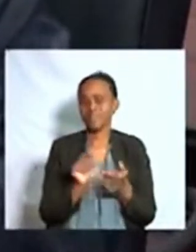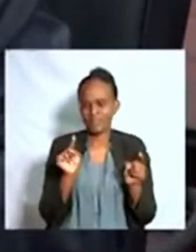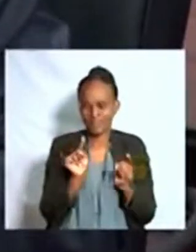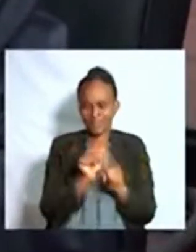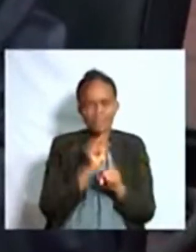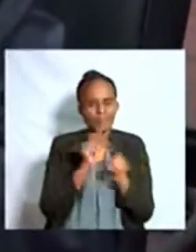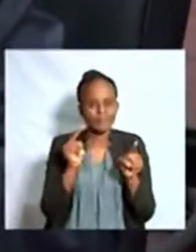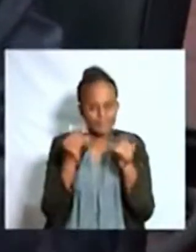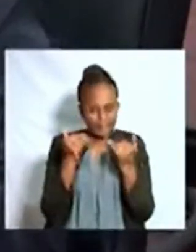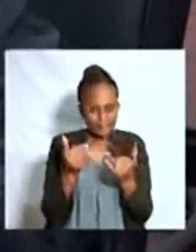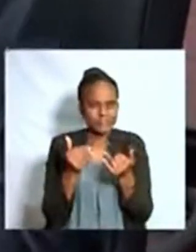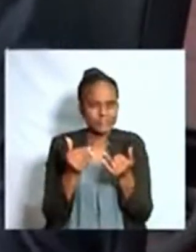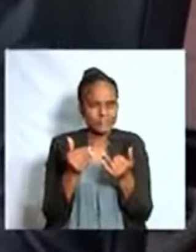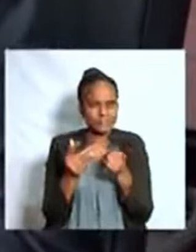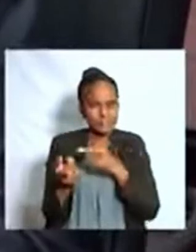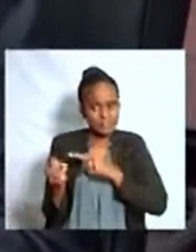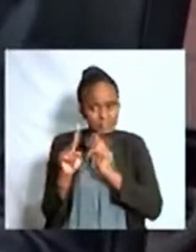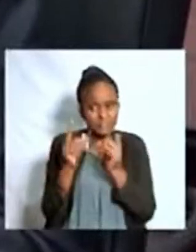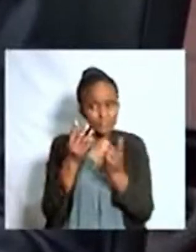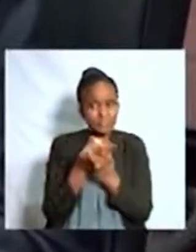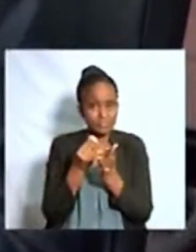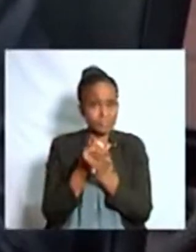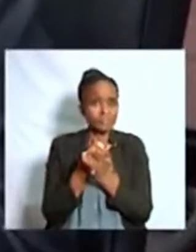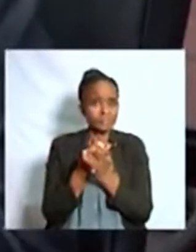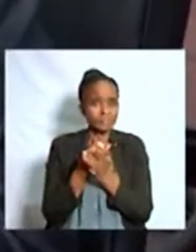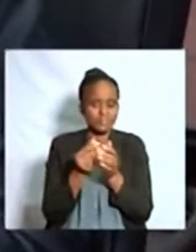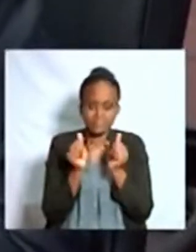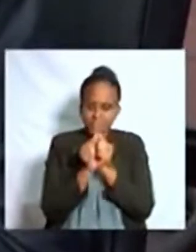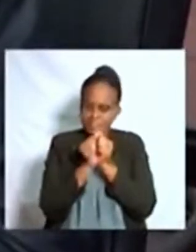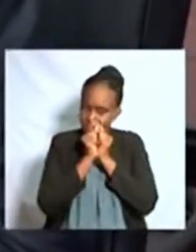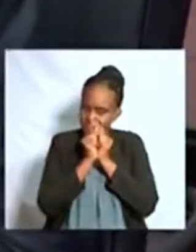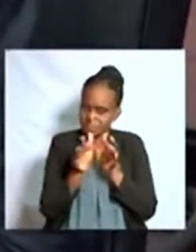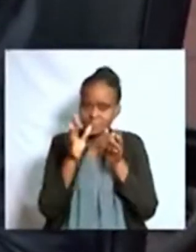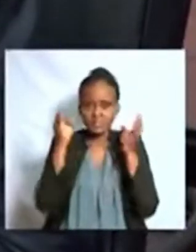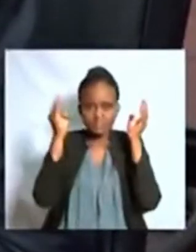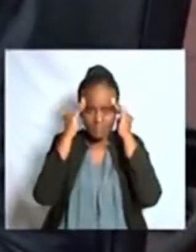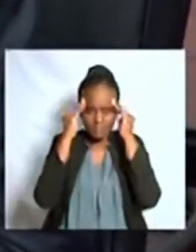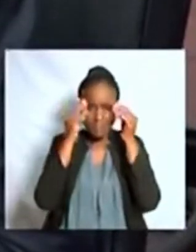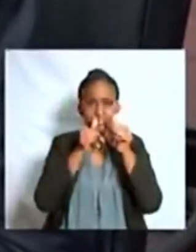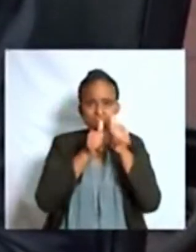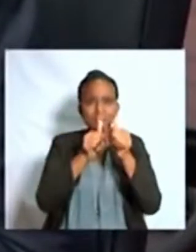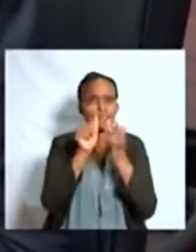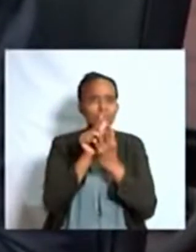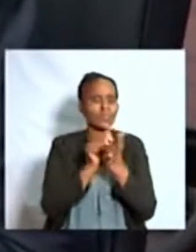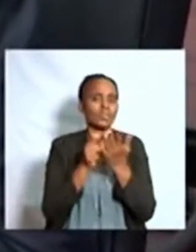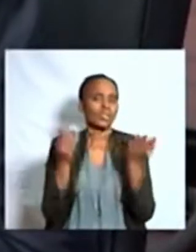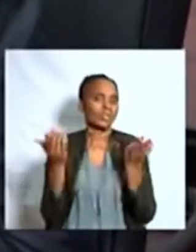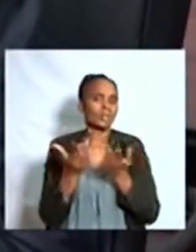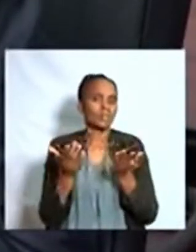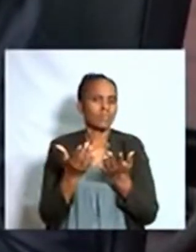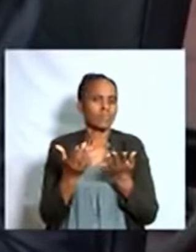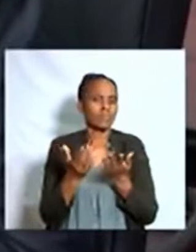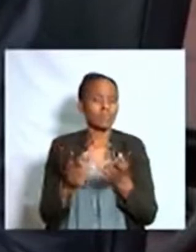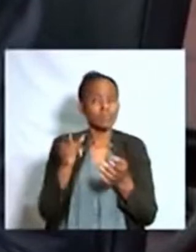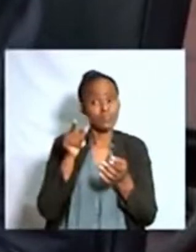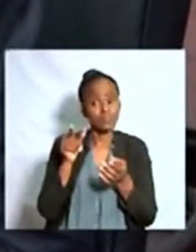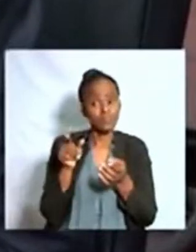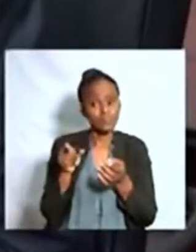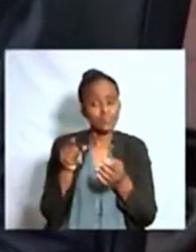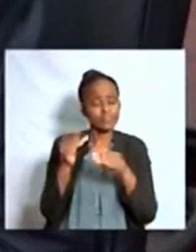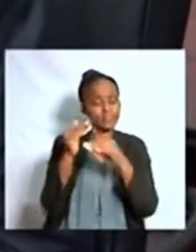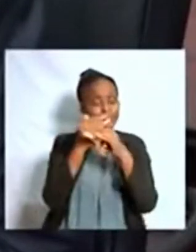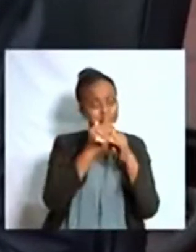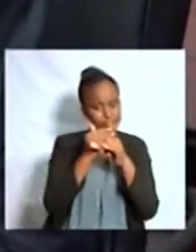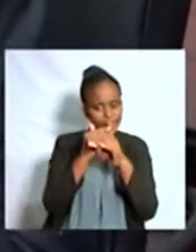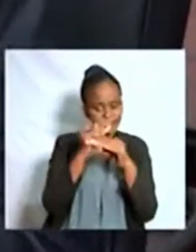just got money without regard of the law. Is this the standard,